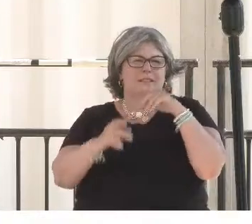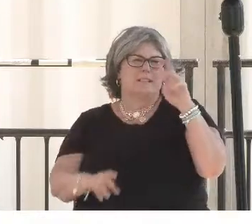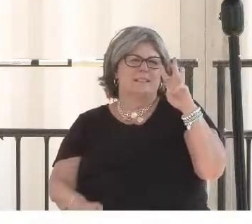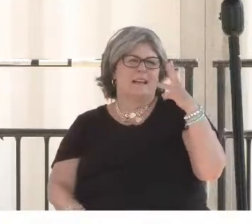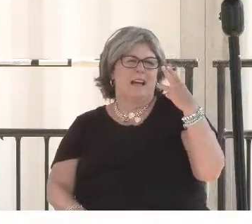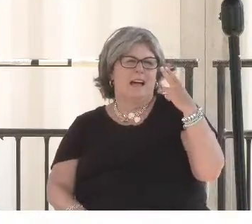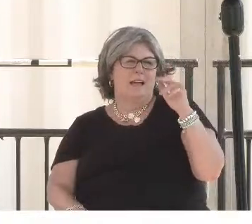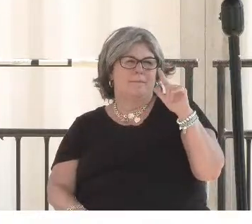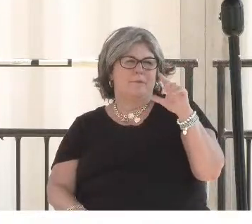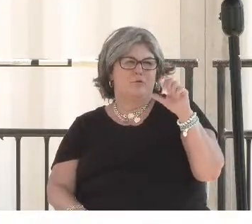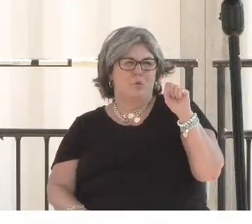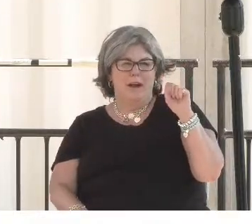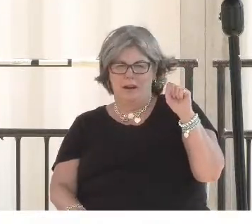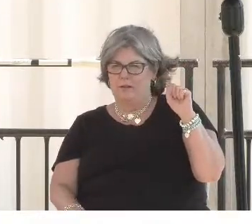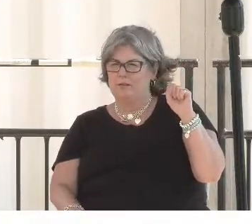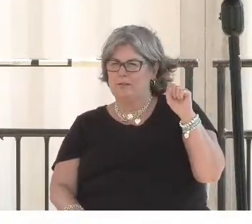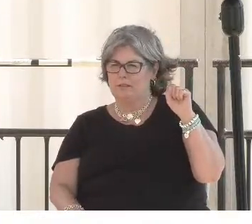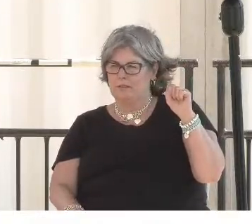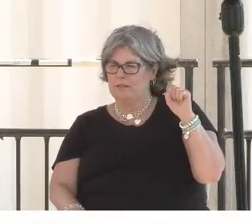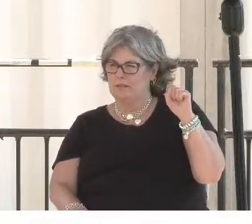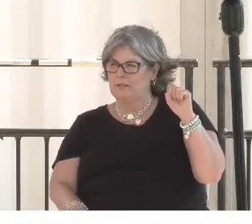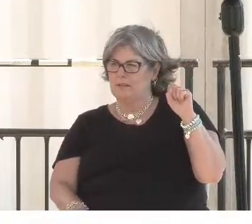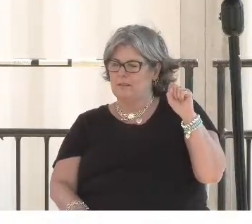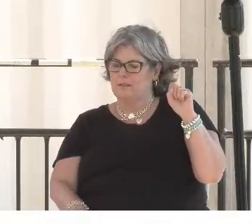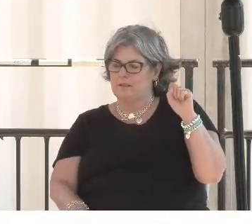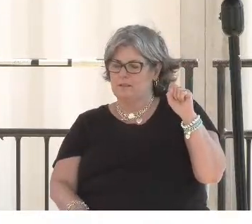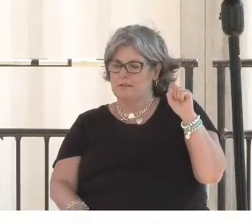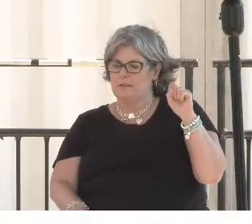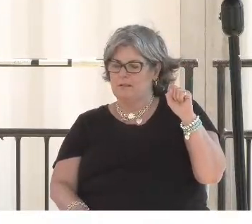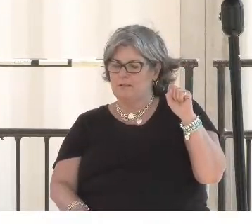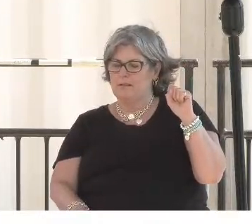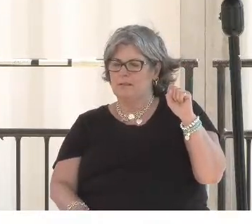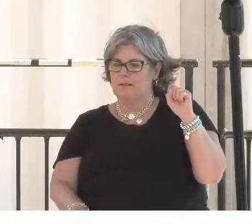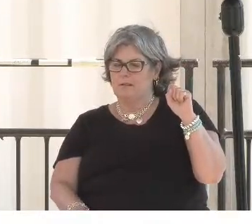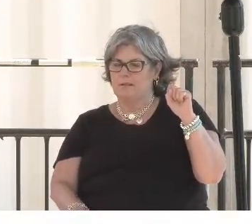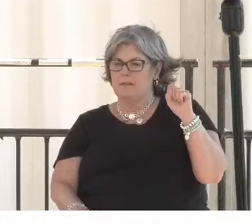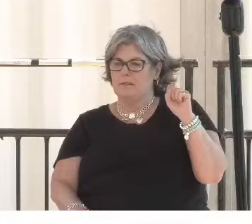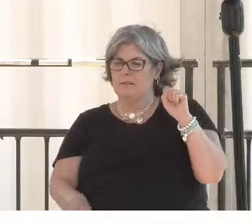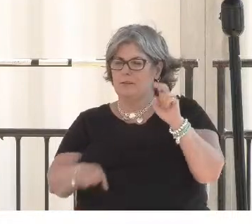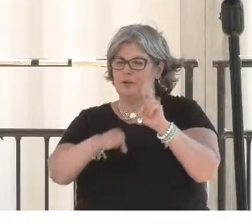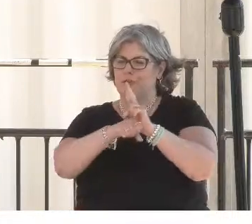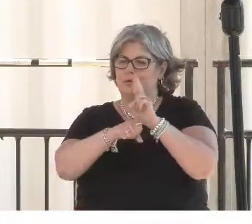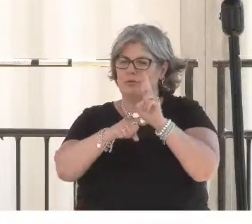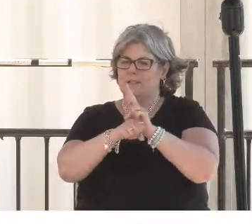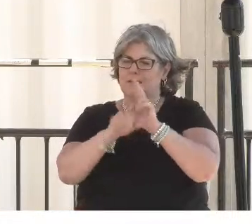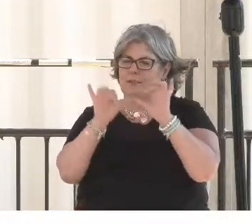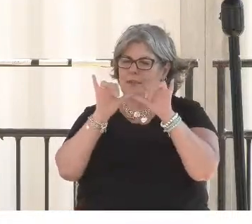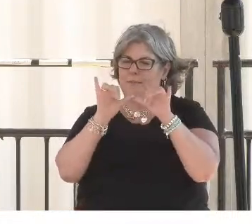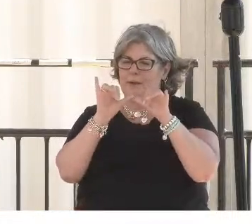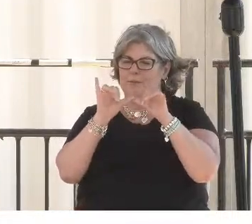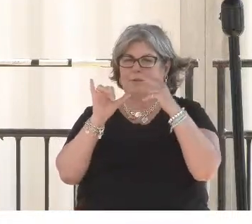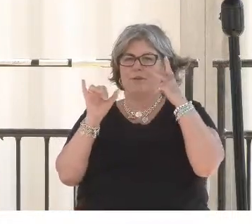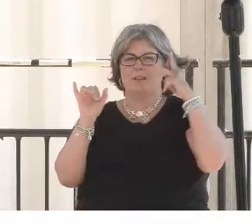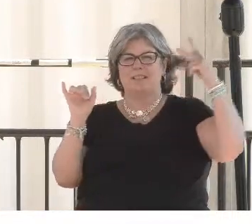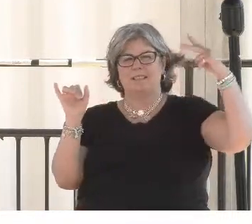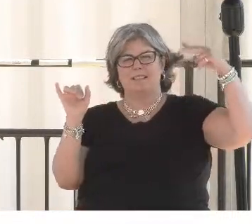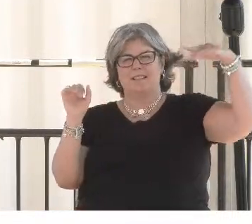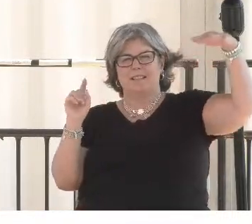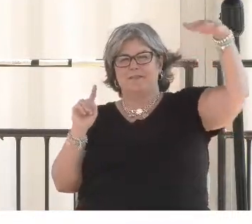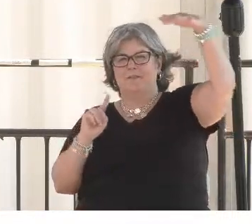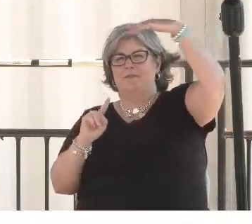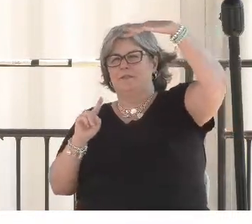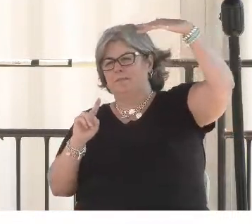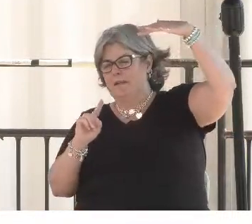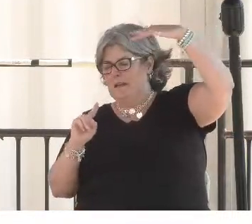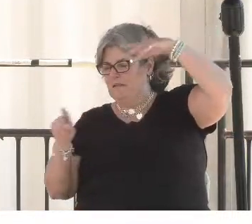animals are big enough that using high-resolution satellite imagery, you can actually see them from space.